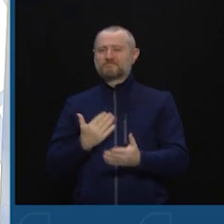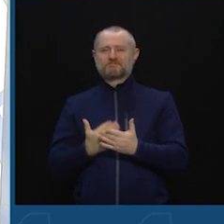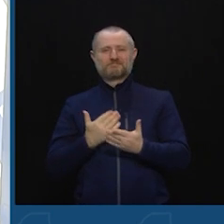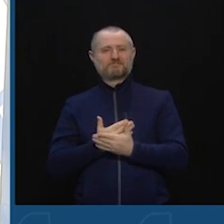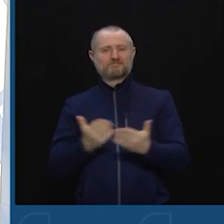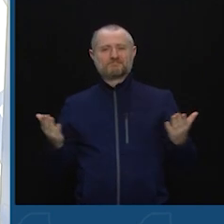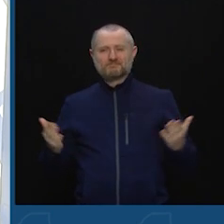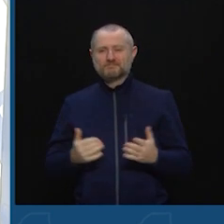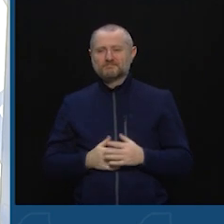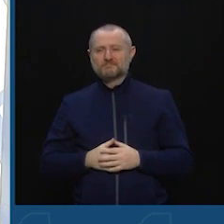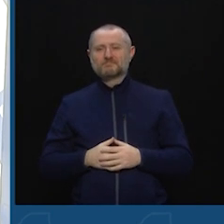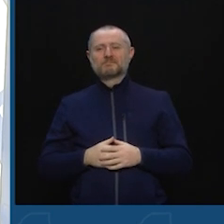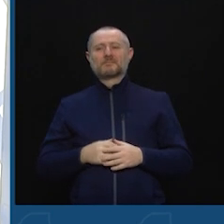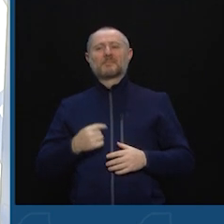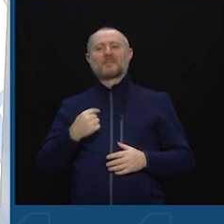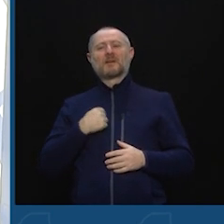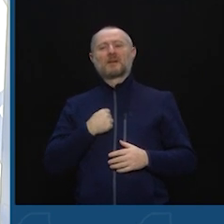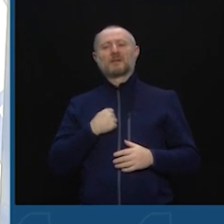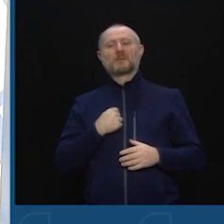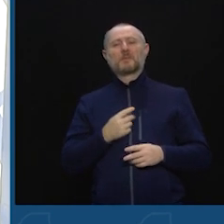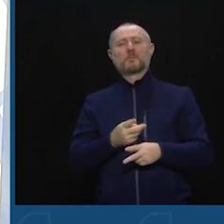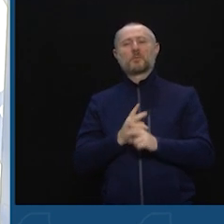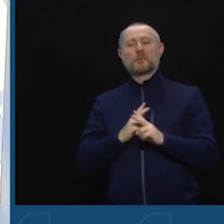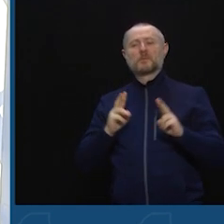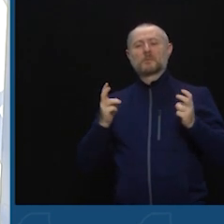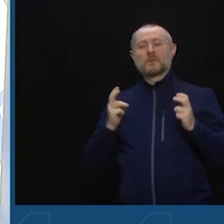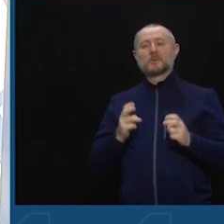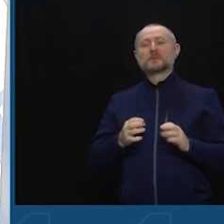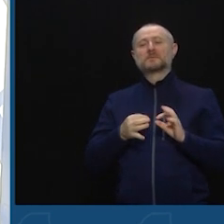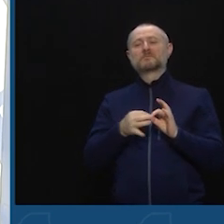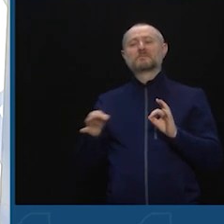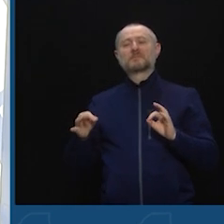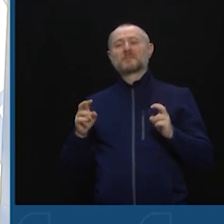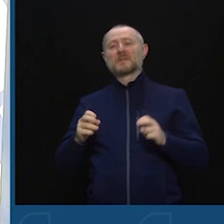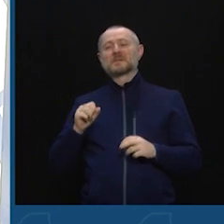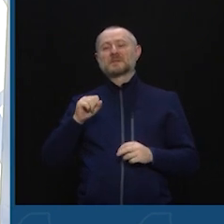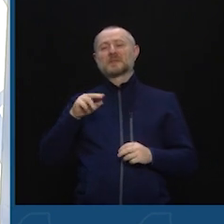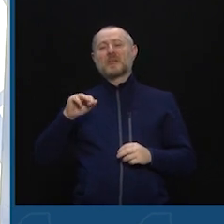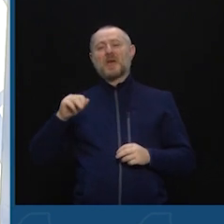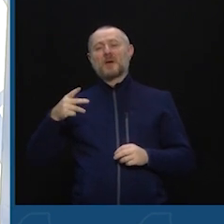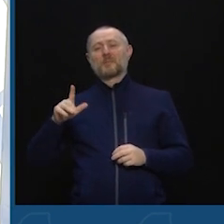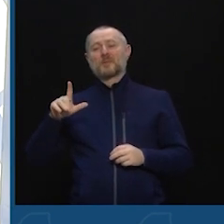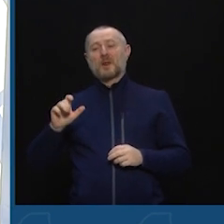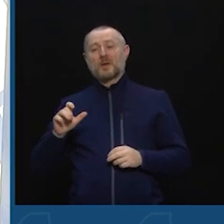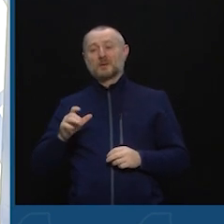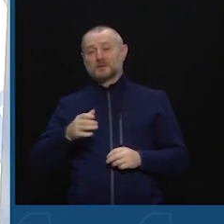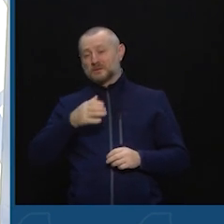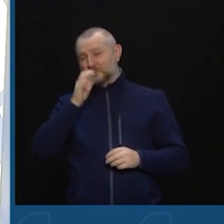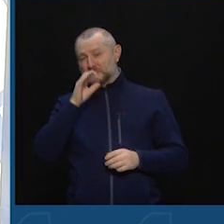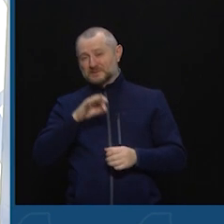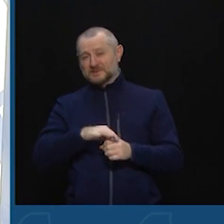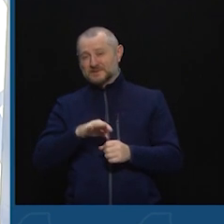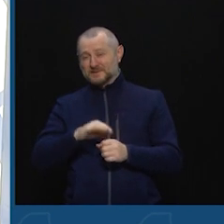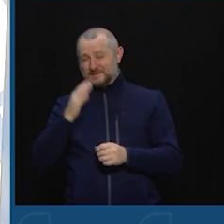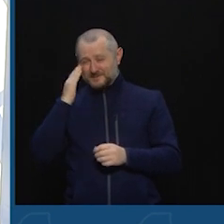owner of Snapple soft drink. We're going to do well because we're made up of the best stuff on earth. We're New Yorkers.